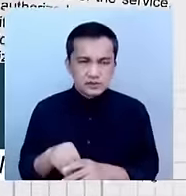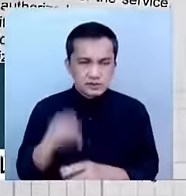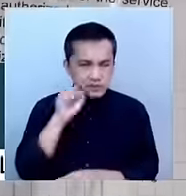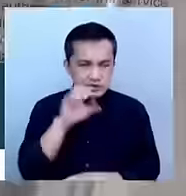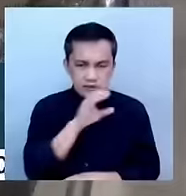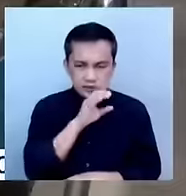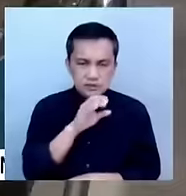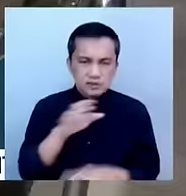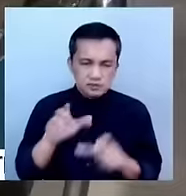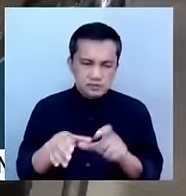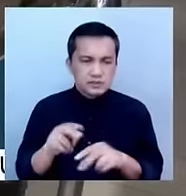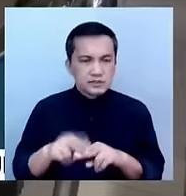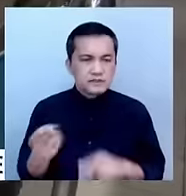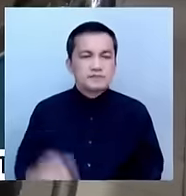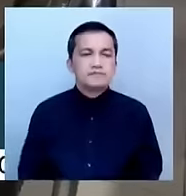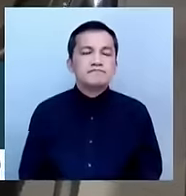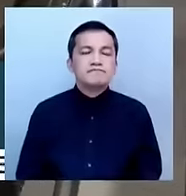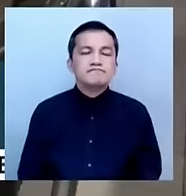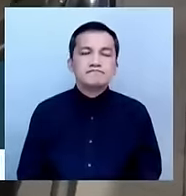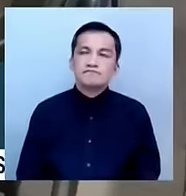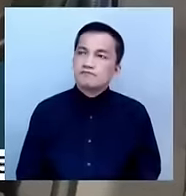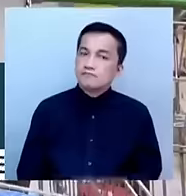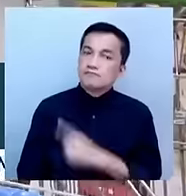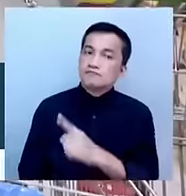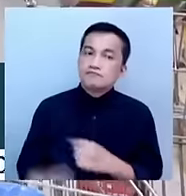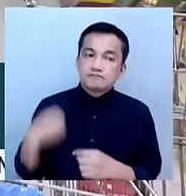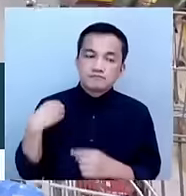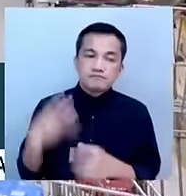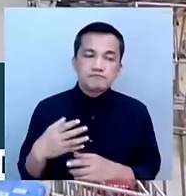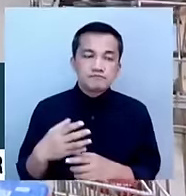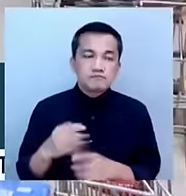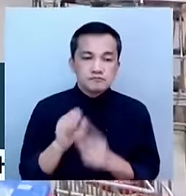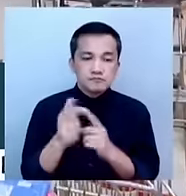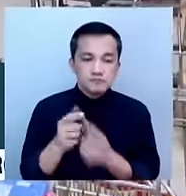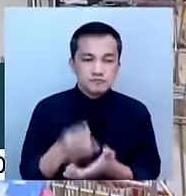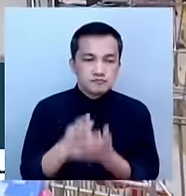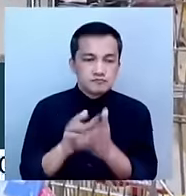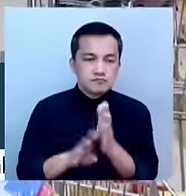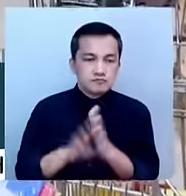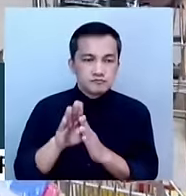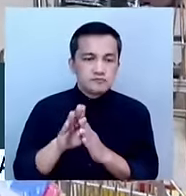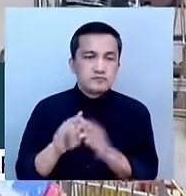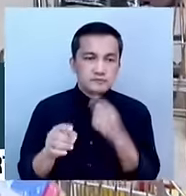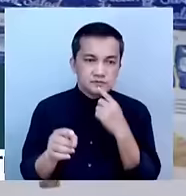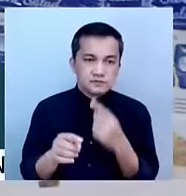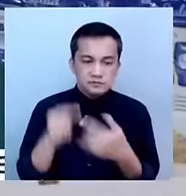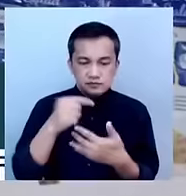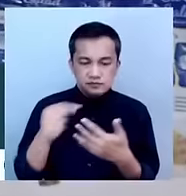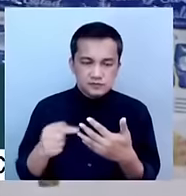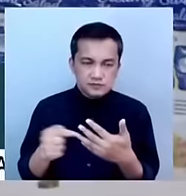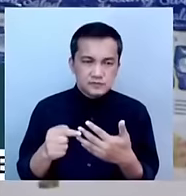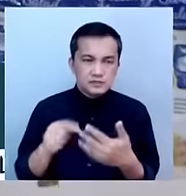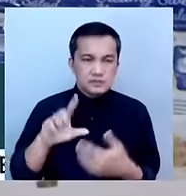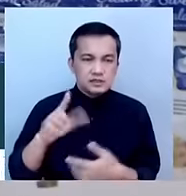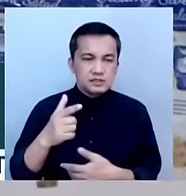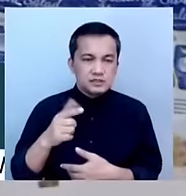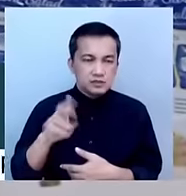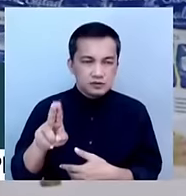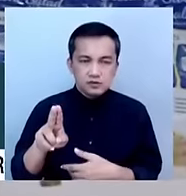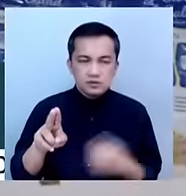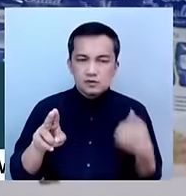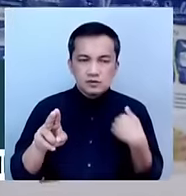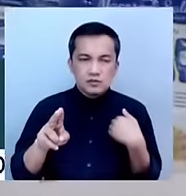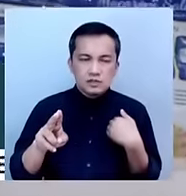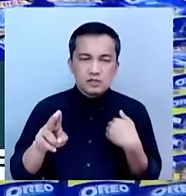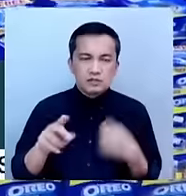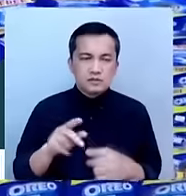PWD discount. An official of the Department of Social Welfare and Development said several local government units do not have enough